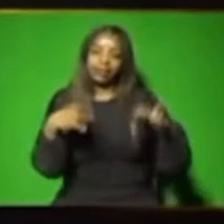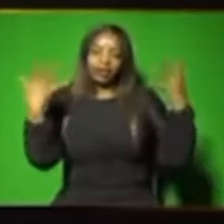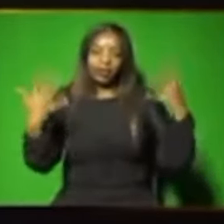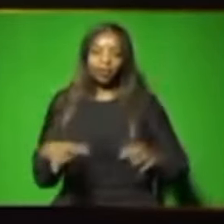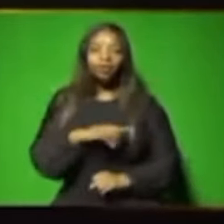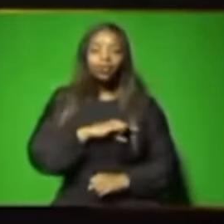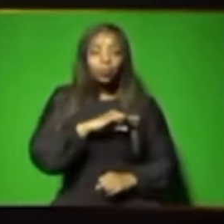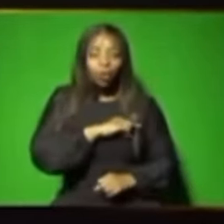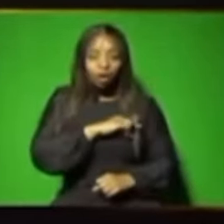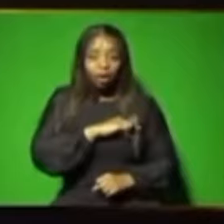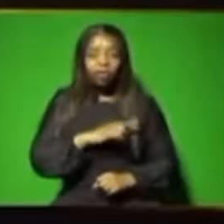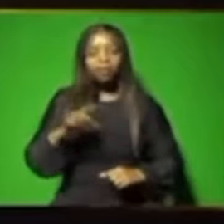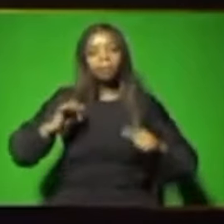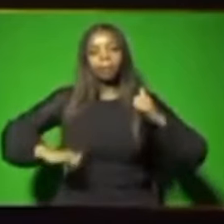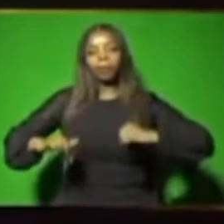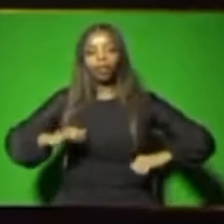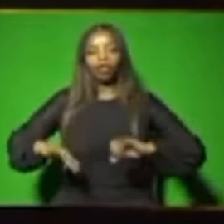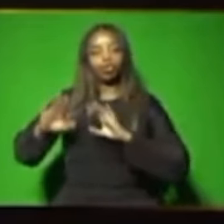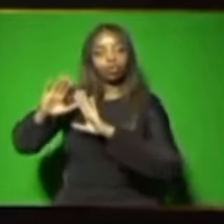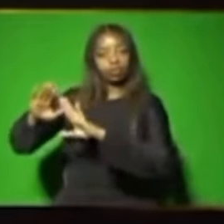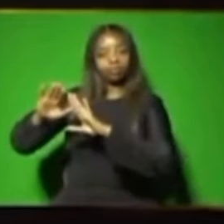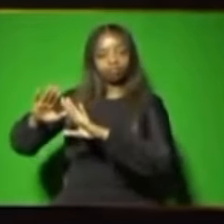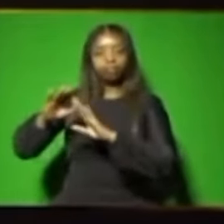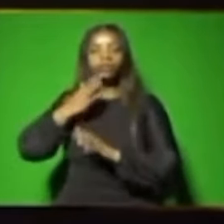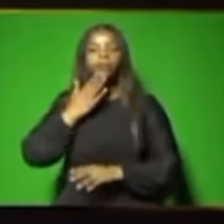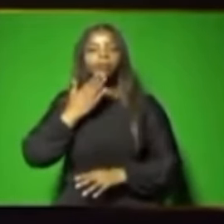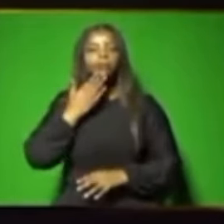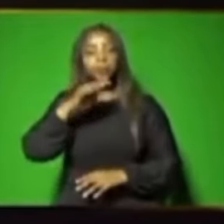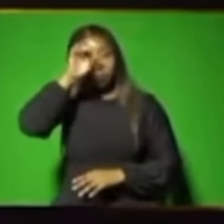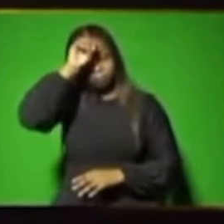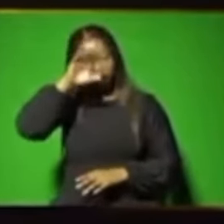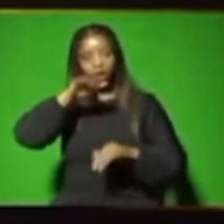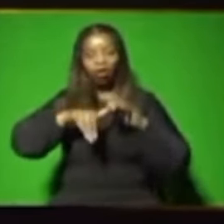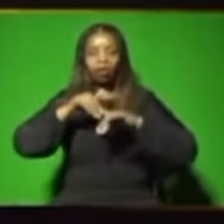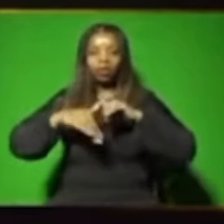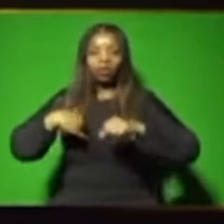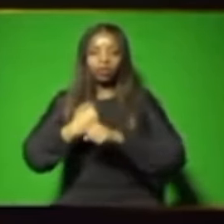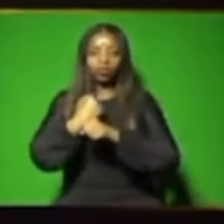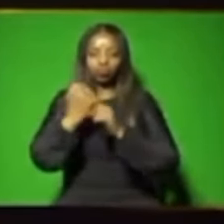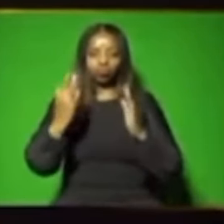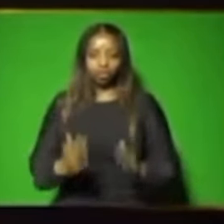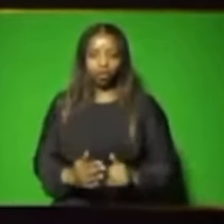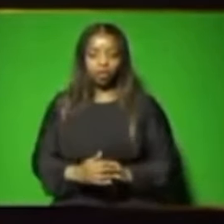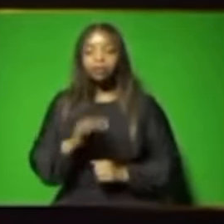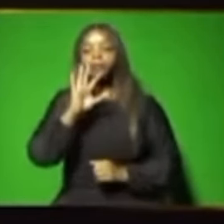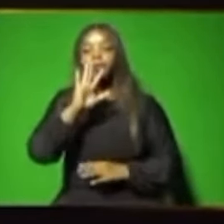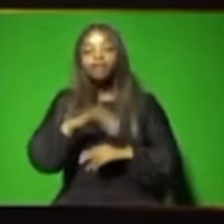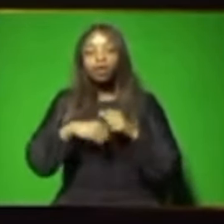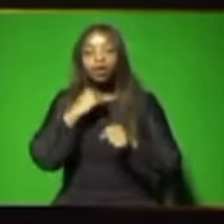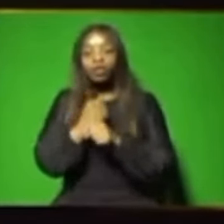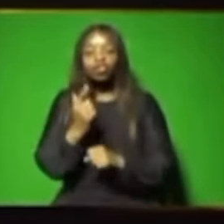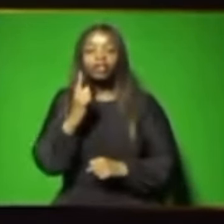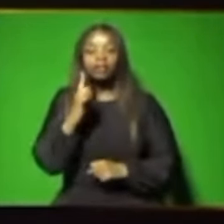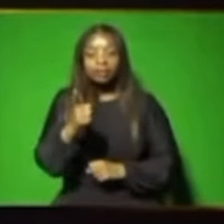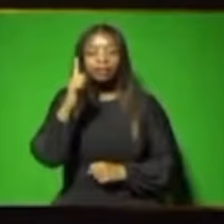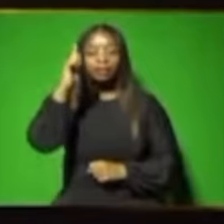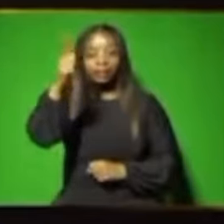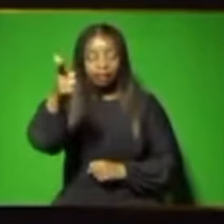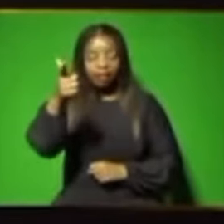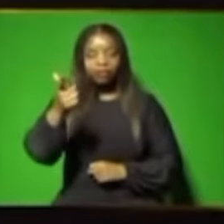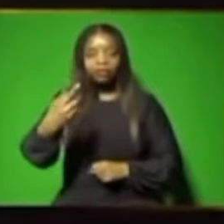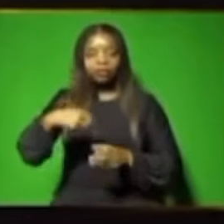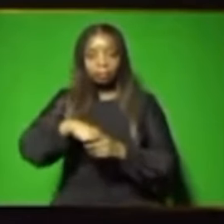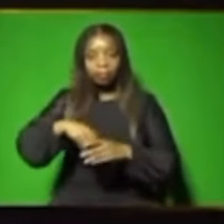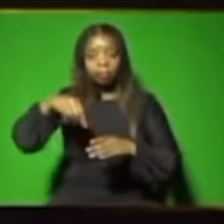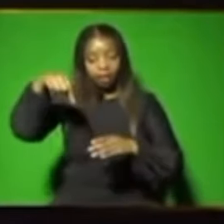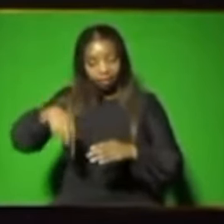workers. 5 years later, after formation, being the largest union in this country,